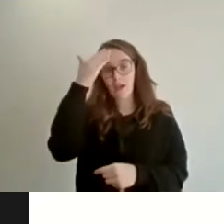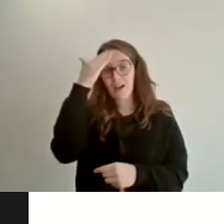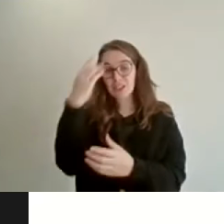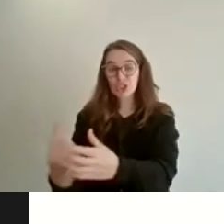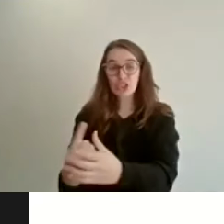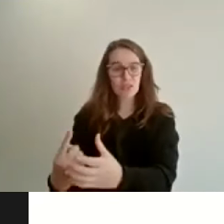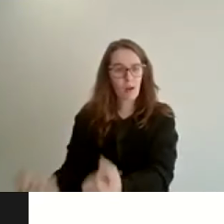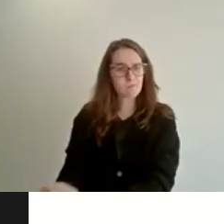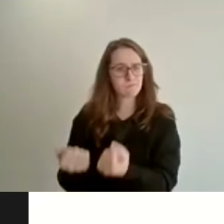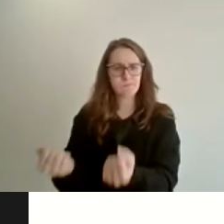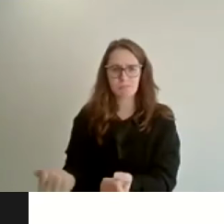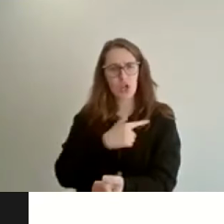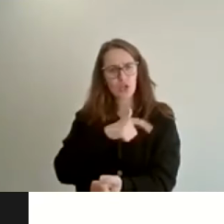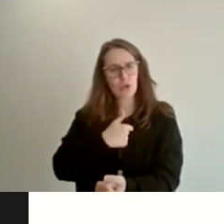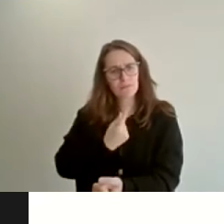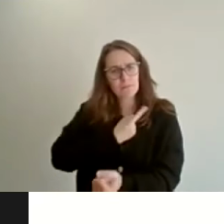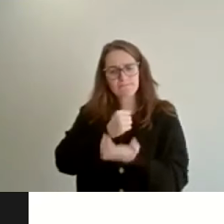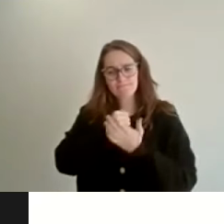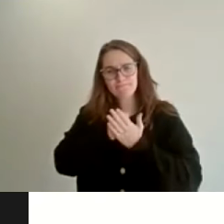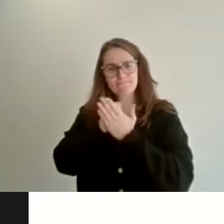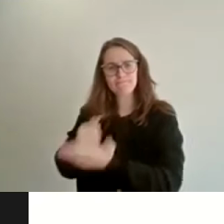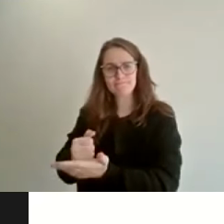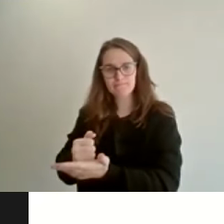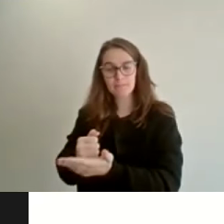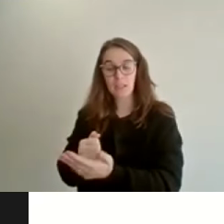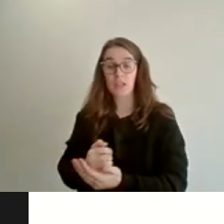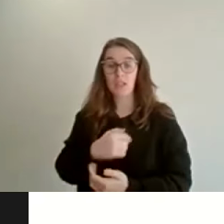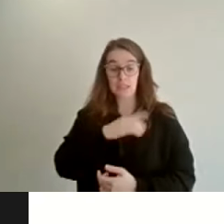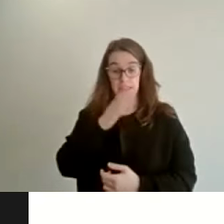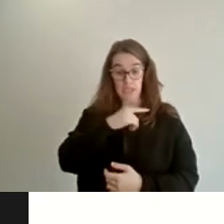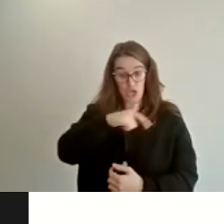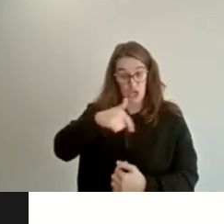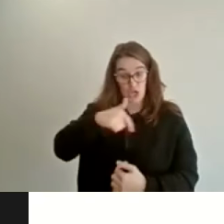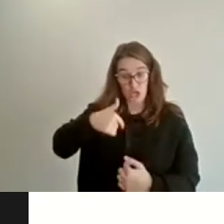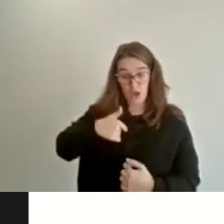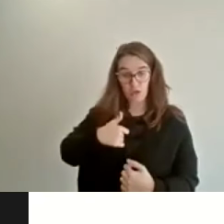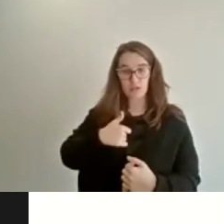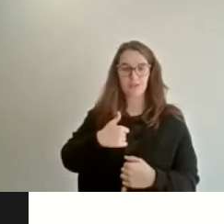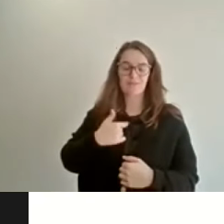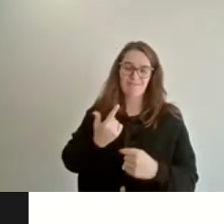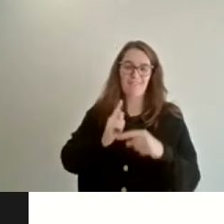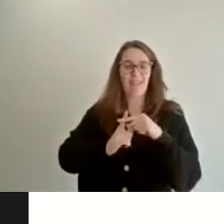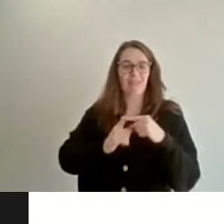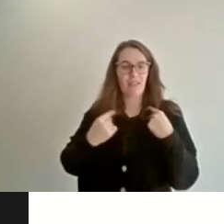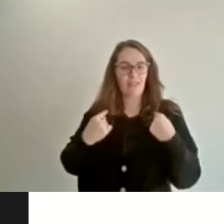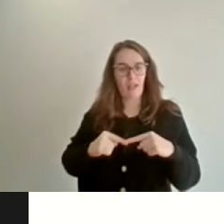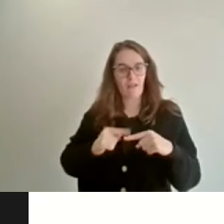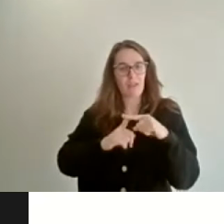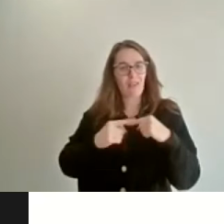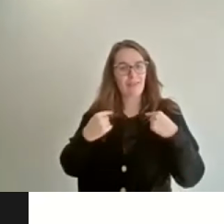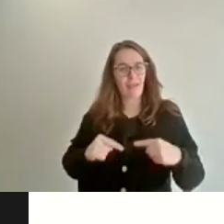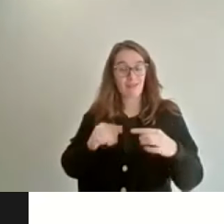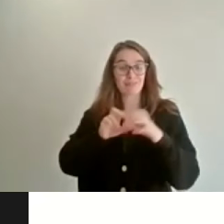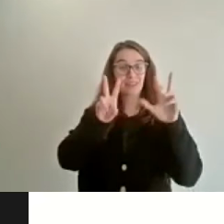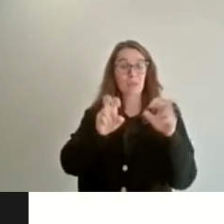these issues. So those who are privileged enough not to be subject to discrimination and